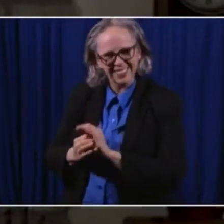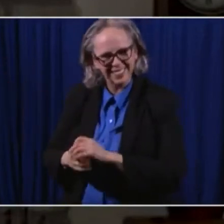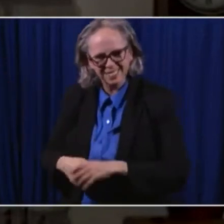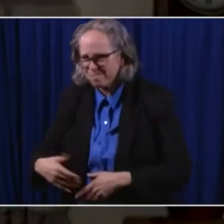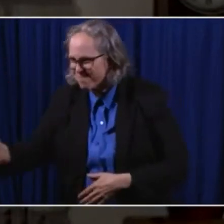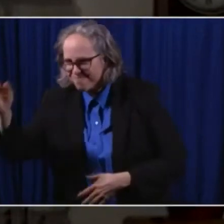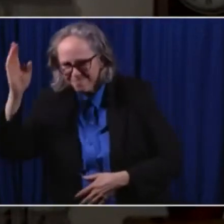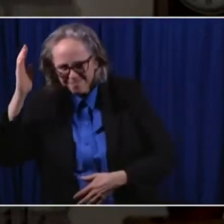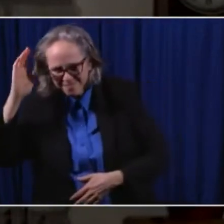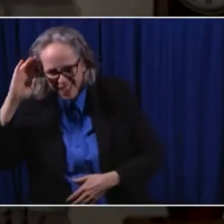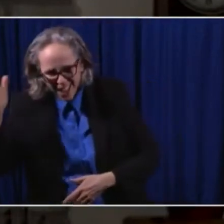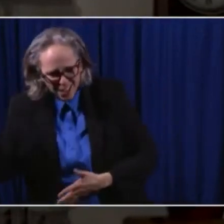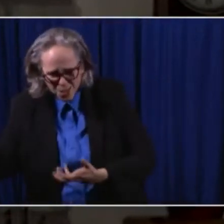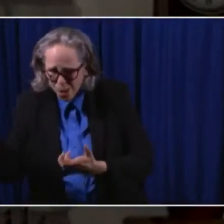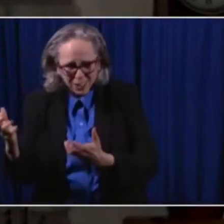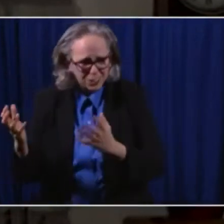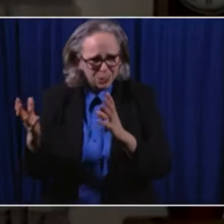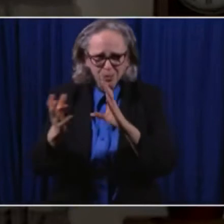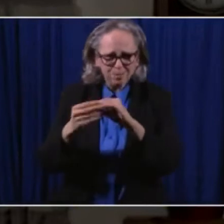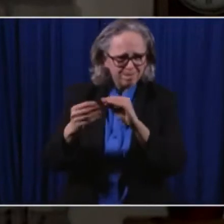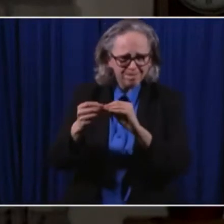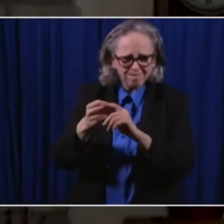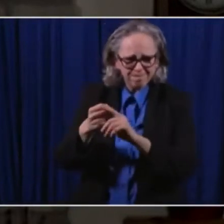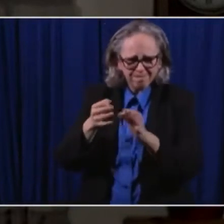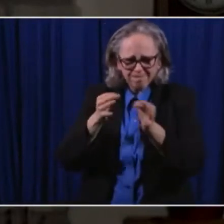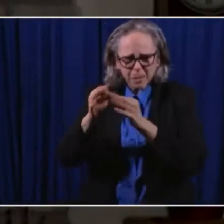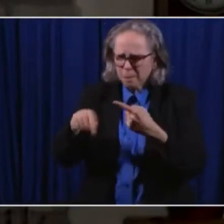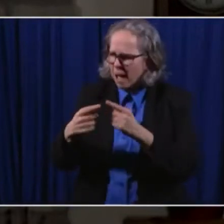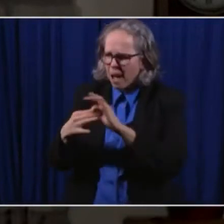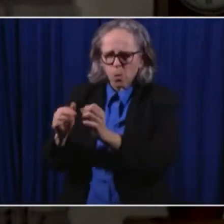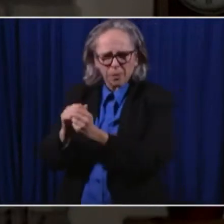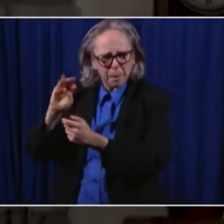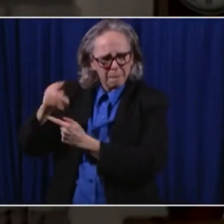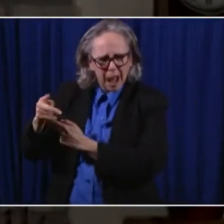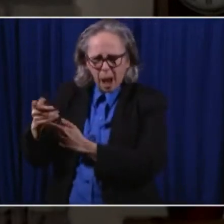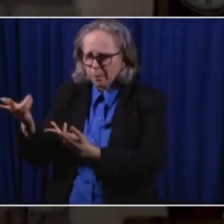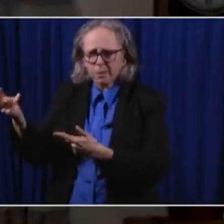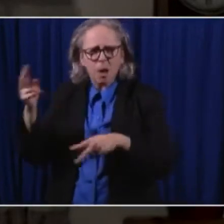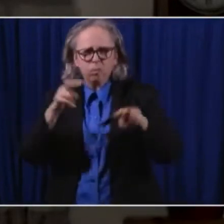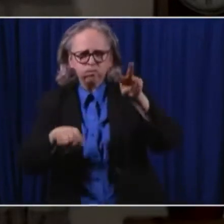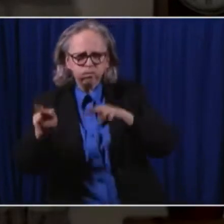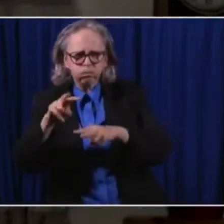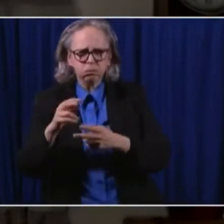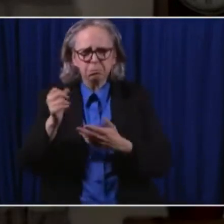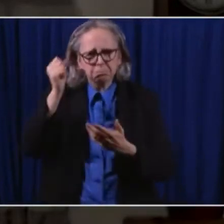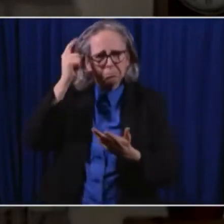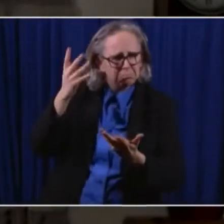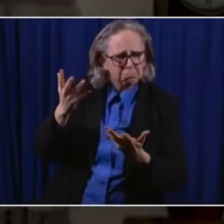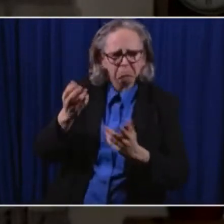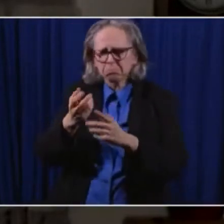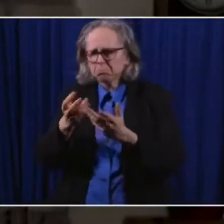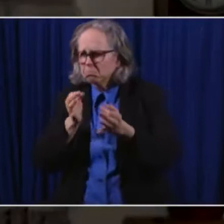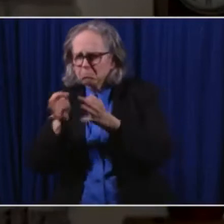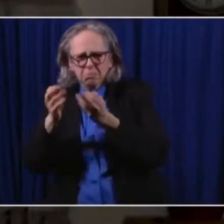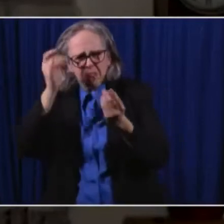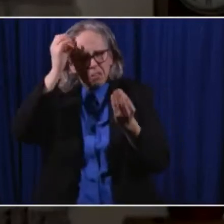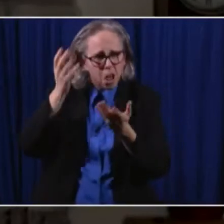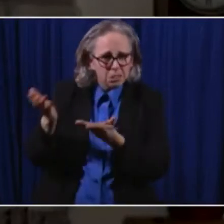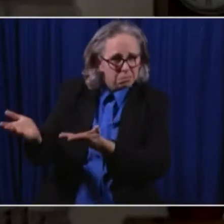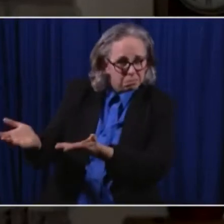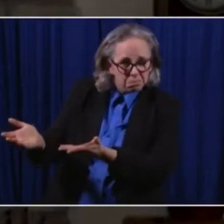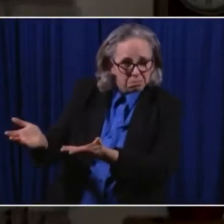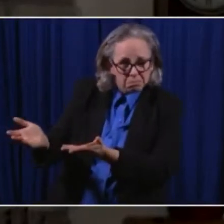bit on that map and talk to us a little bit about what you see coming up, and just kind of where we are in Ohio